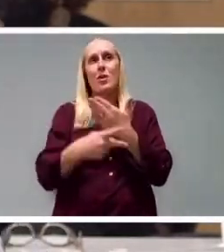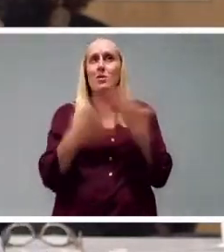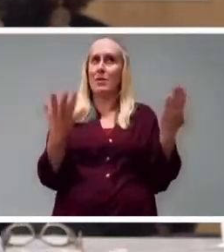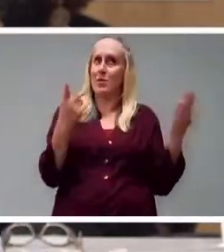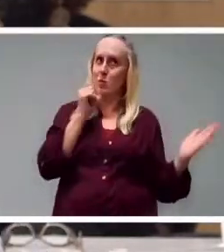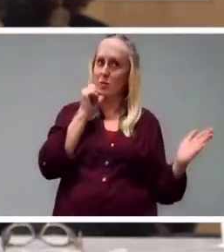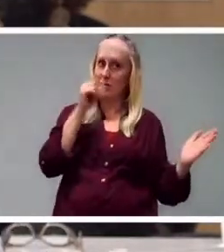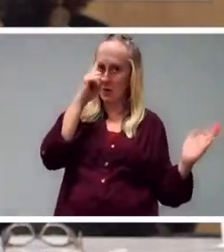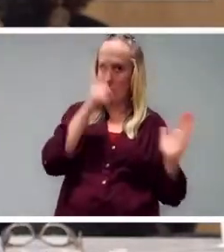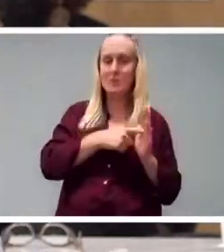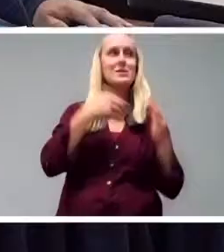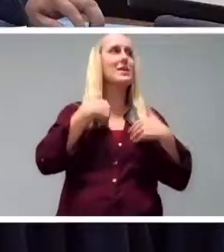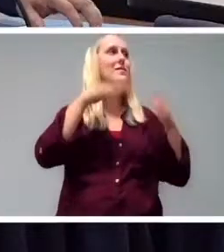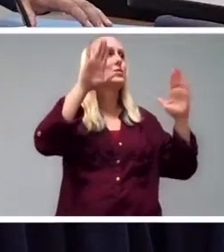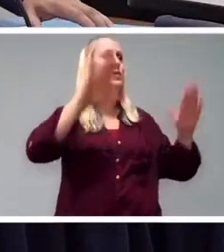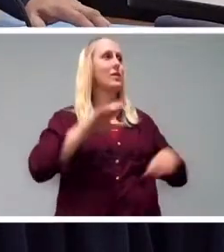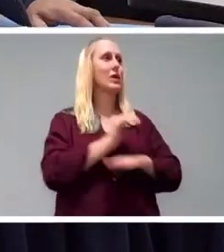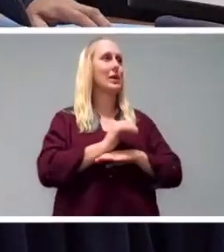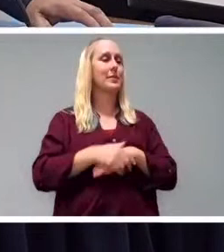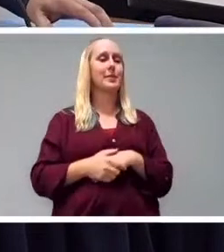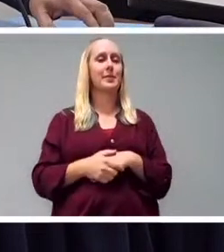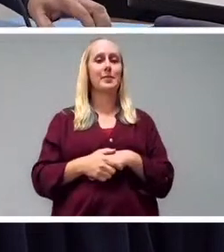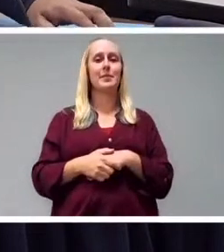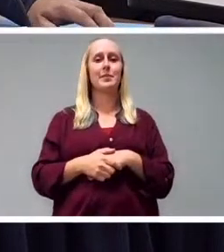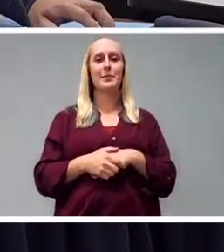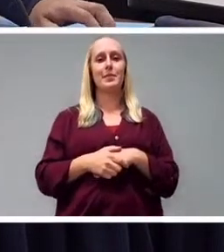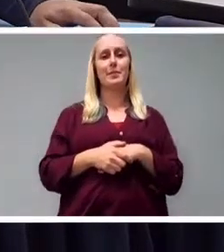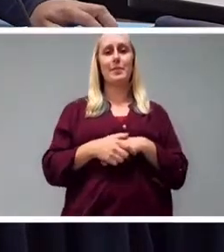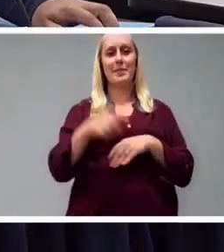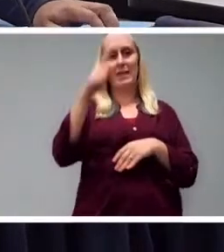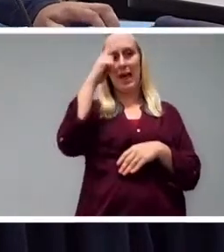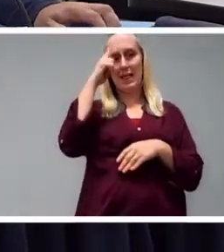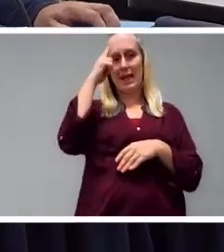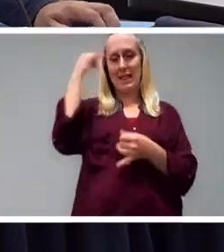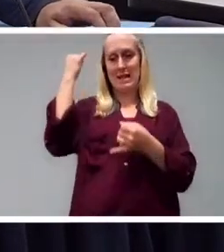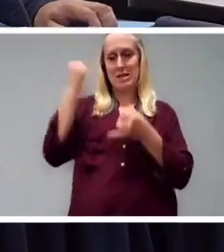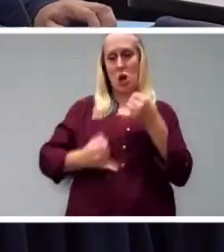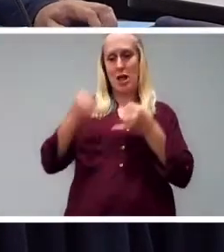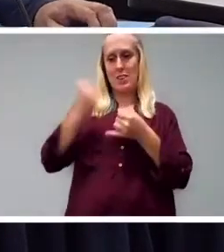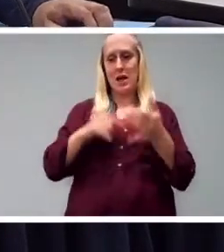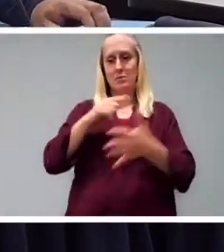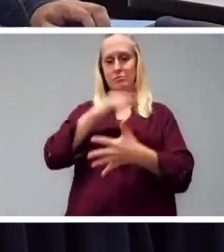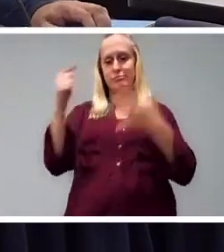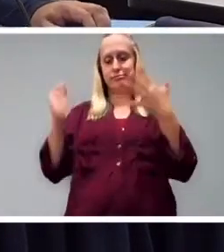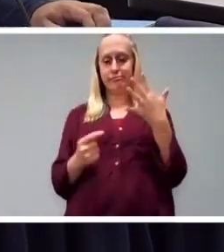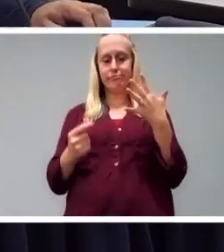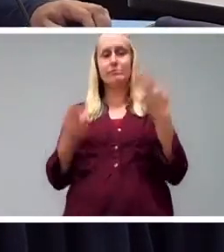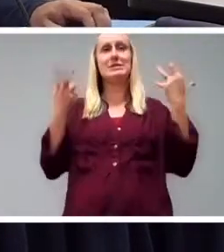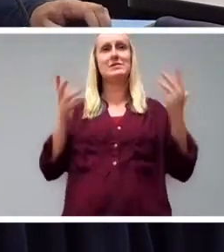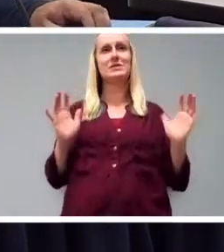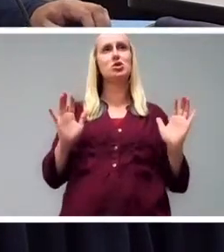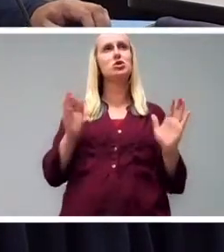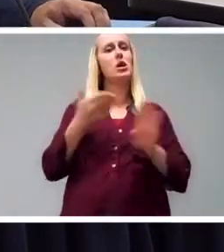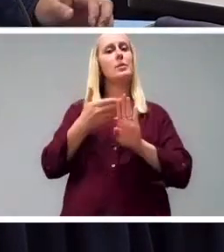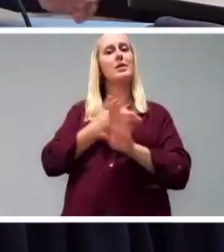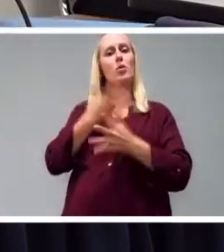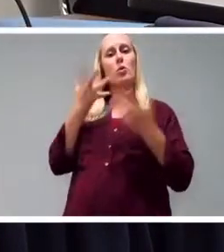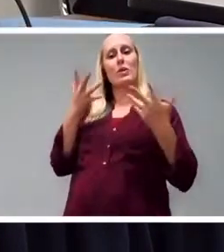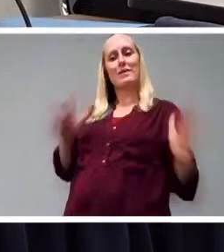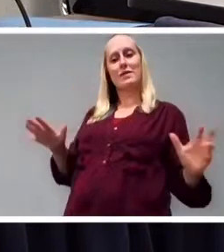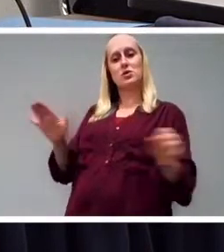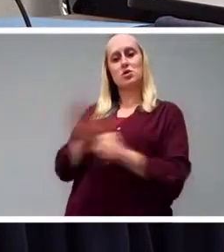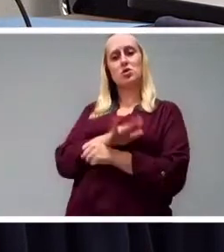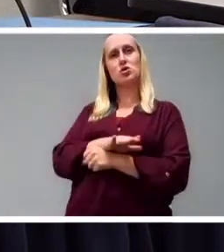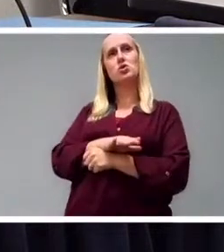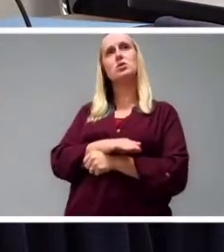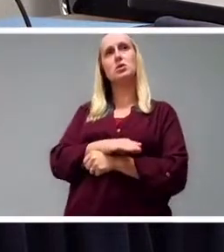a great night. Yeah. Absolutely. Thank you. Well, I think that's our last agenda item. And before we close out, just want to say thank you to